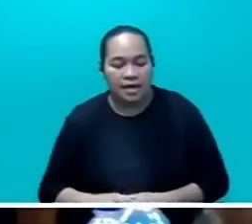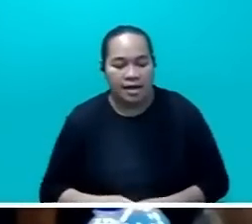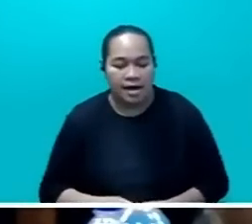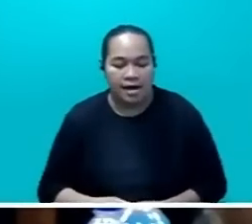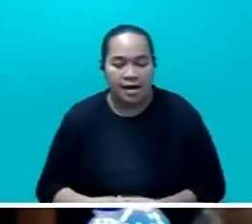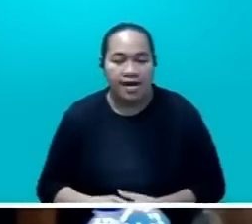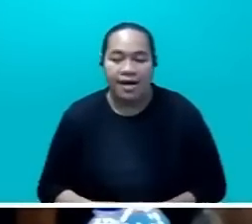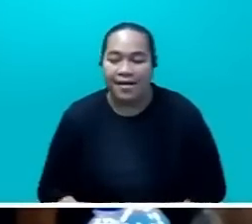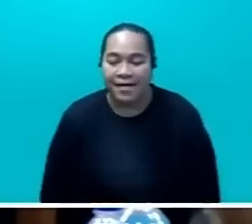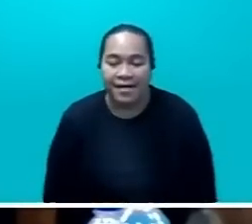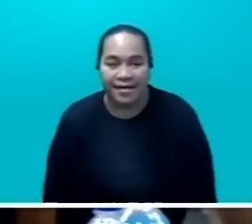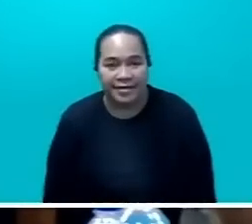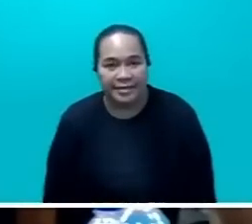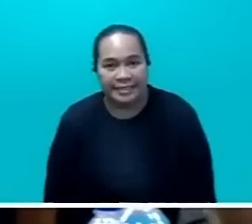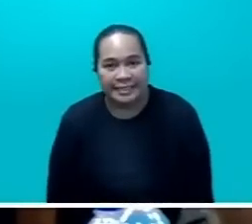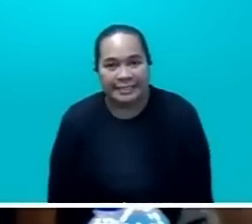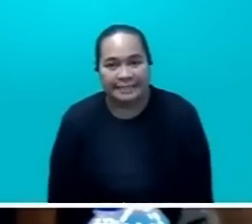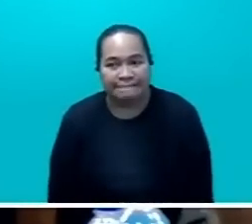Mr. Speaker,